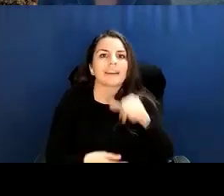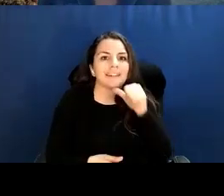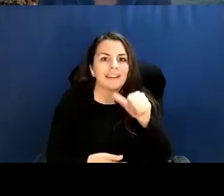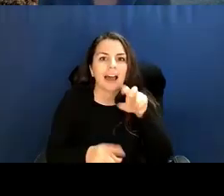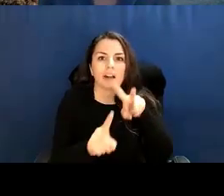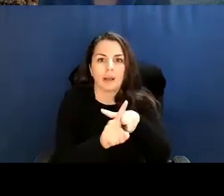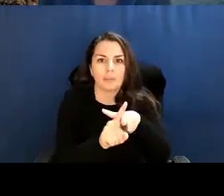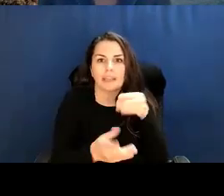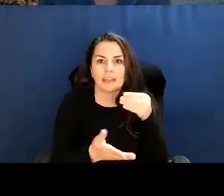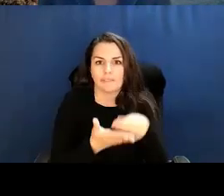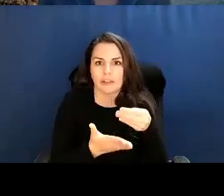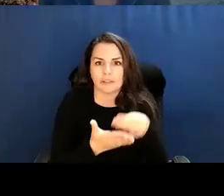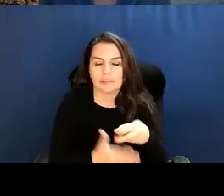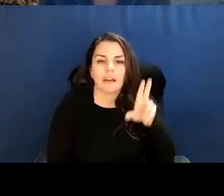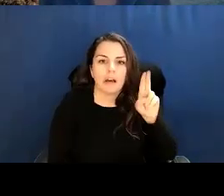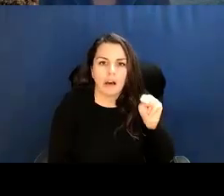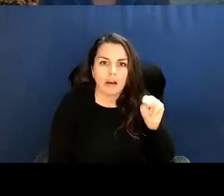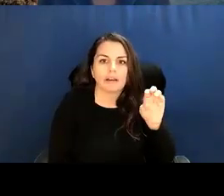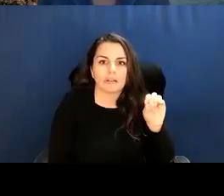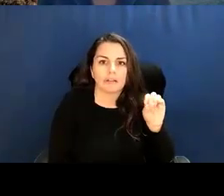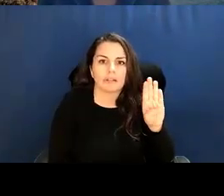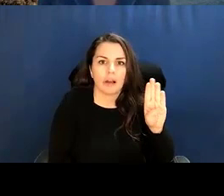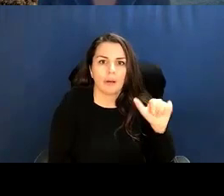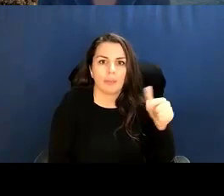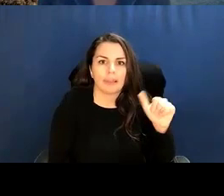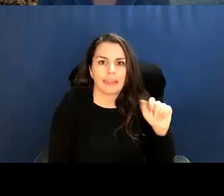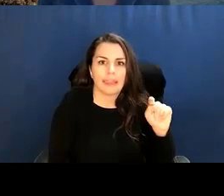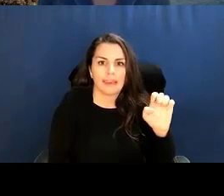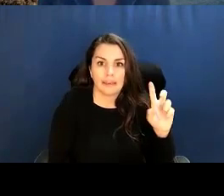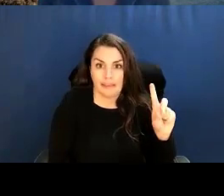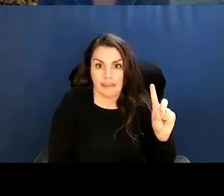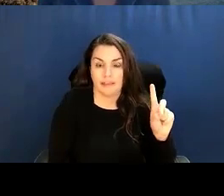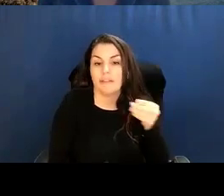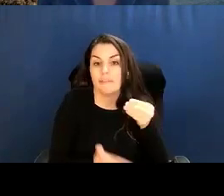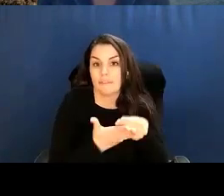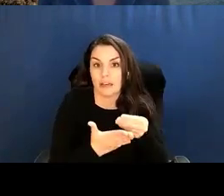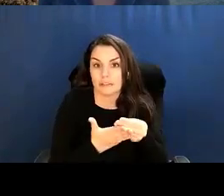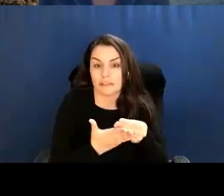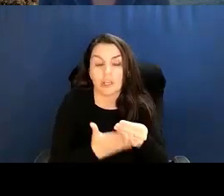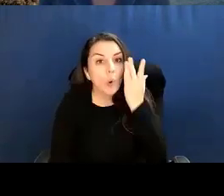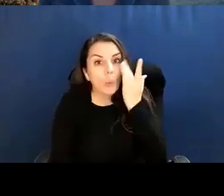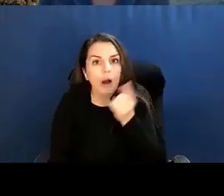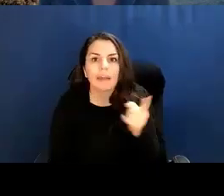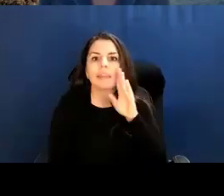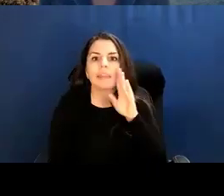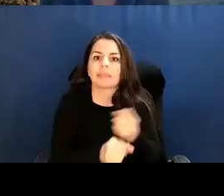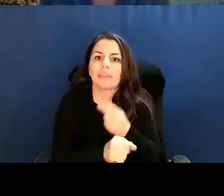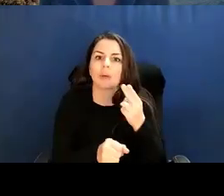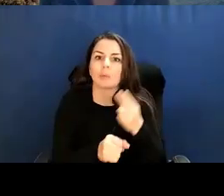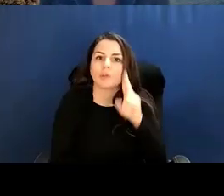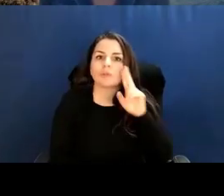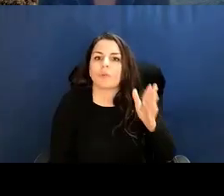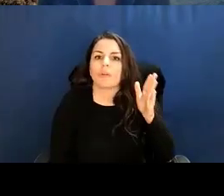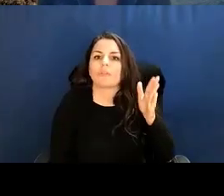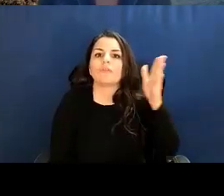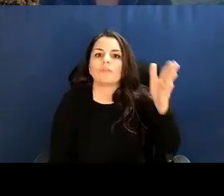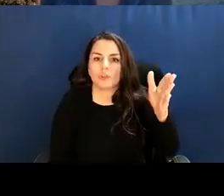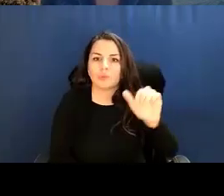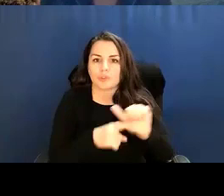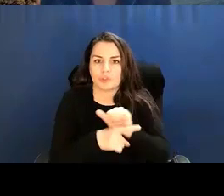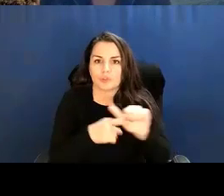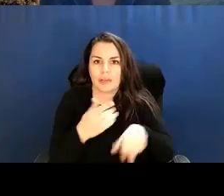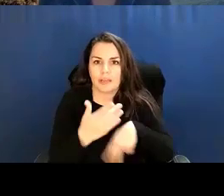all of the other ICs to do so as well. But in the absence of this, you should reach out to the grants